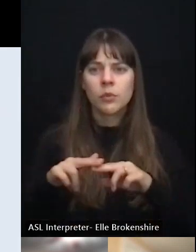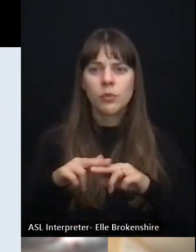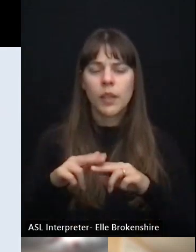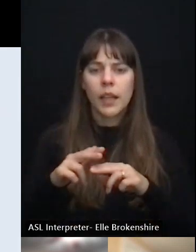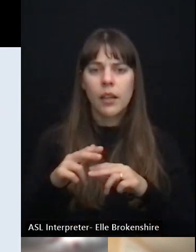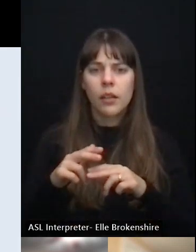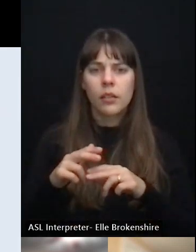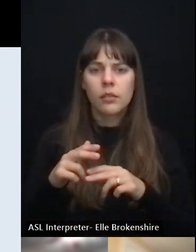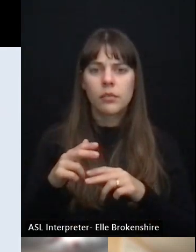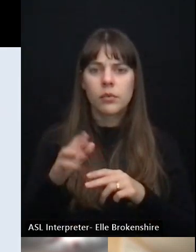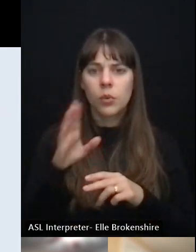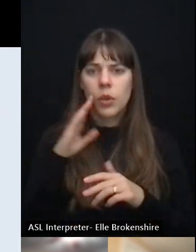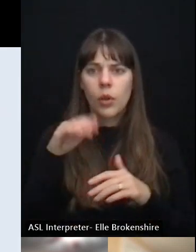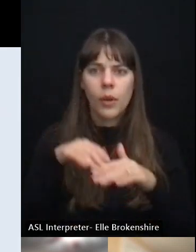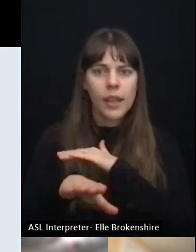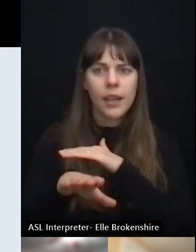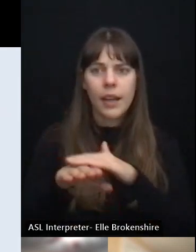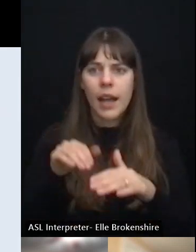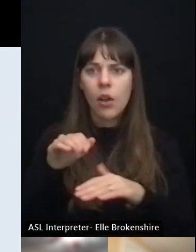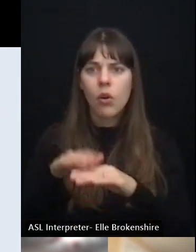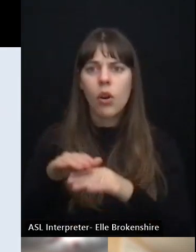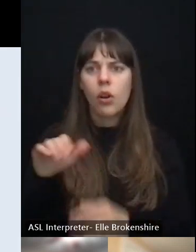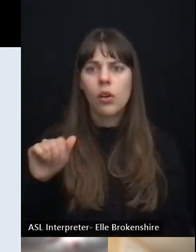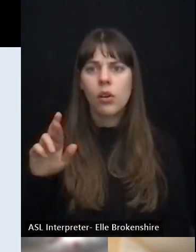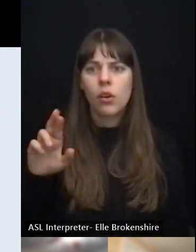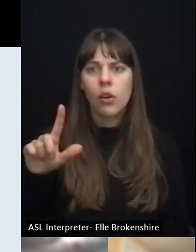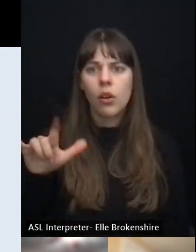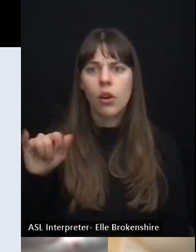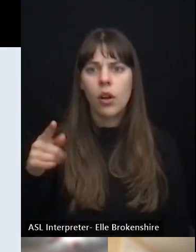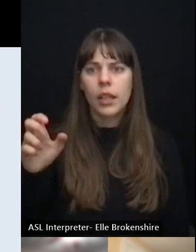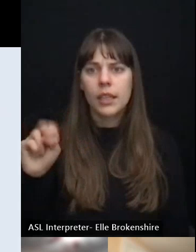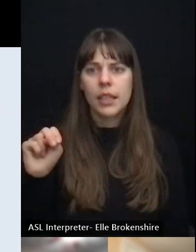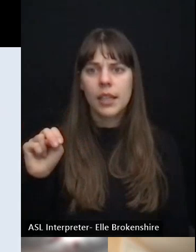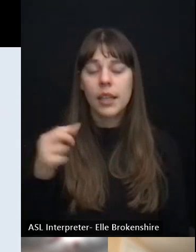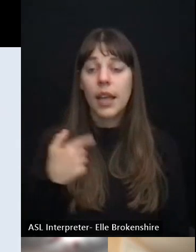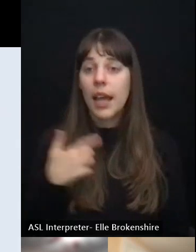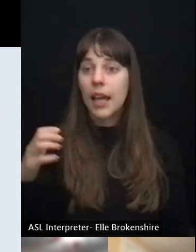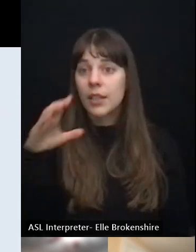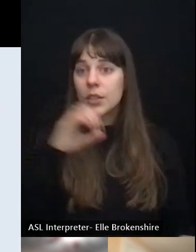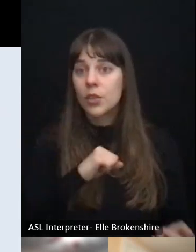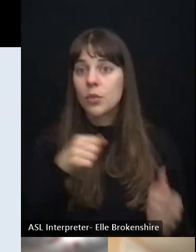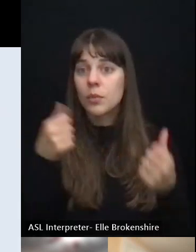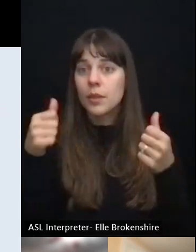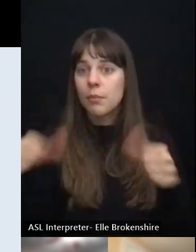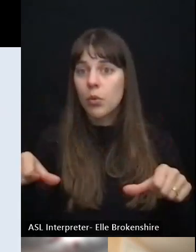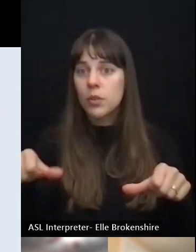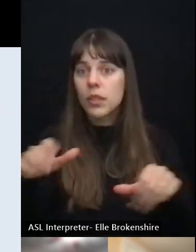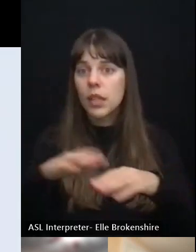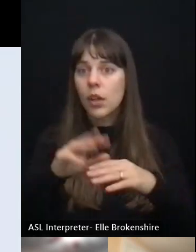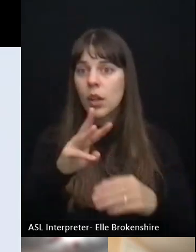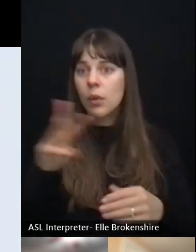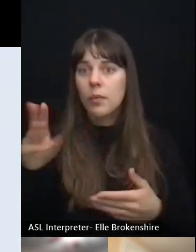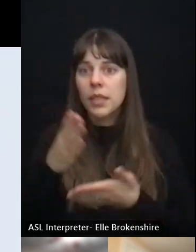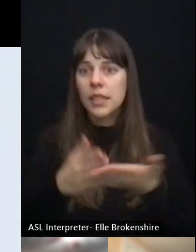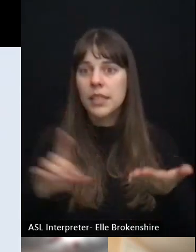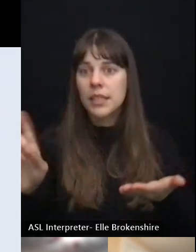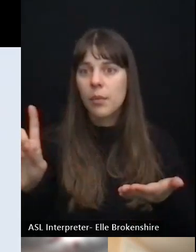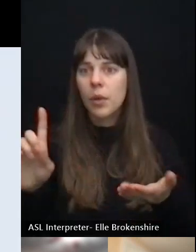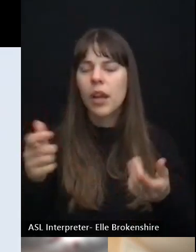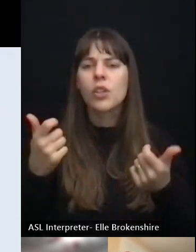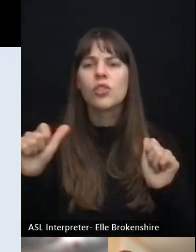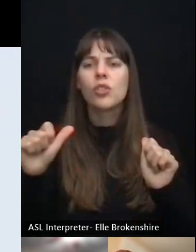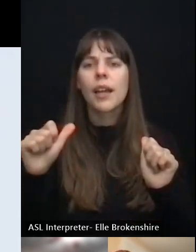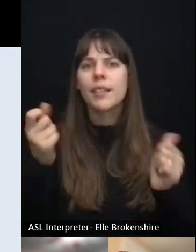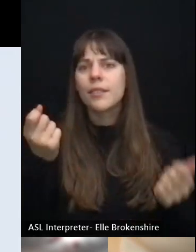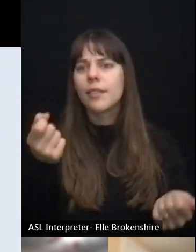and outbound on Arlington? Is that, I'm assuming it's posted on the website somewhere, but just trying to get an idea